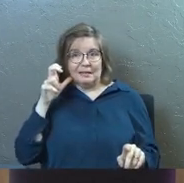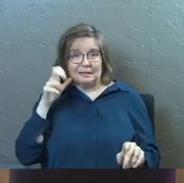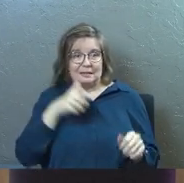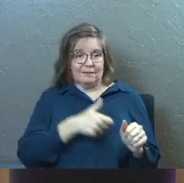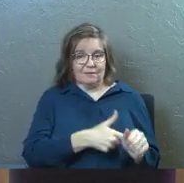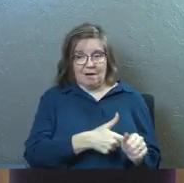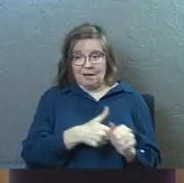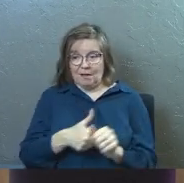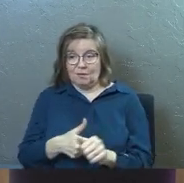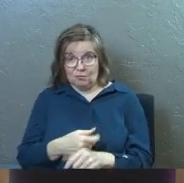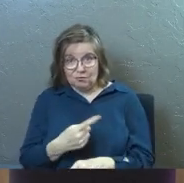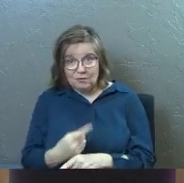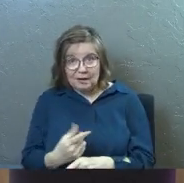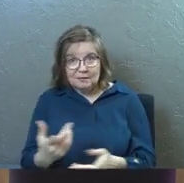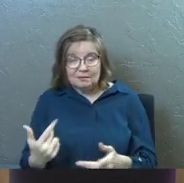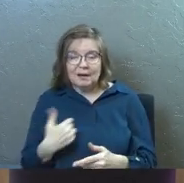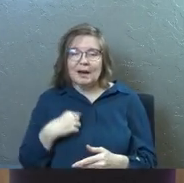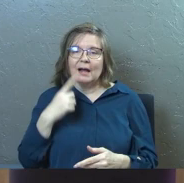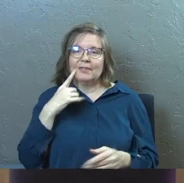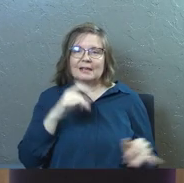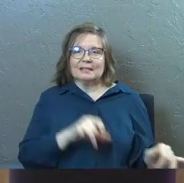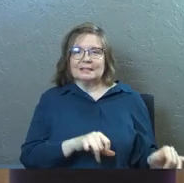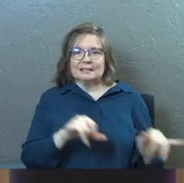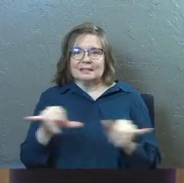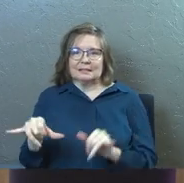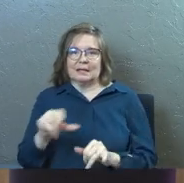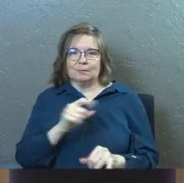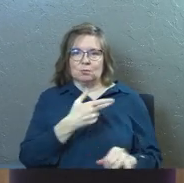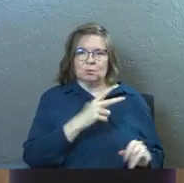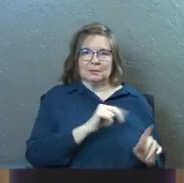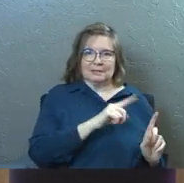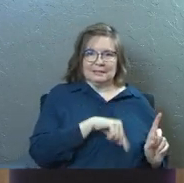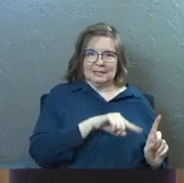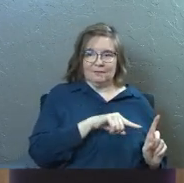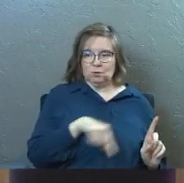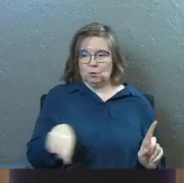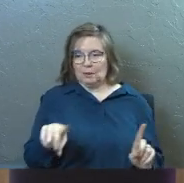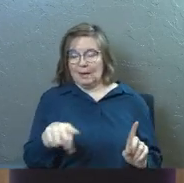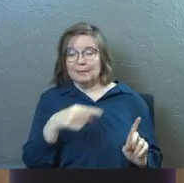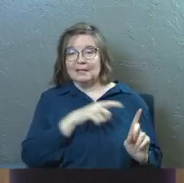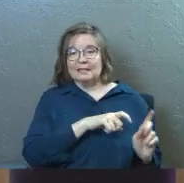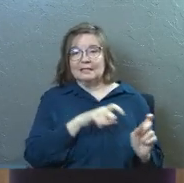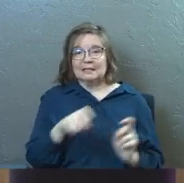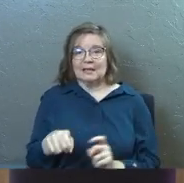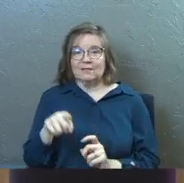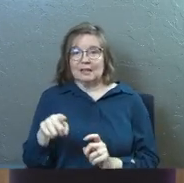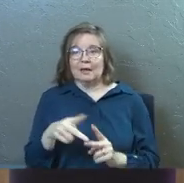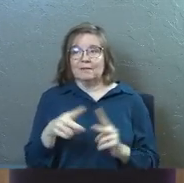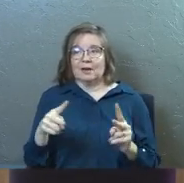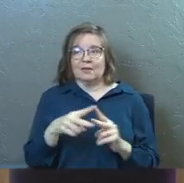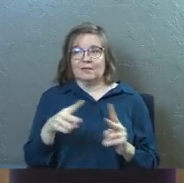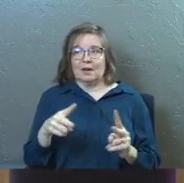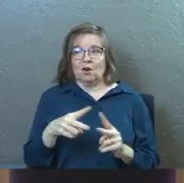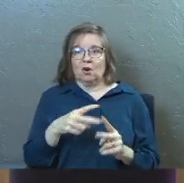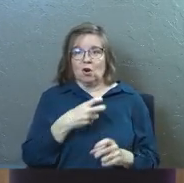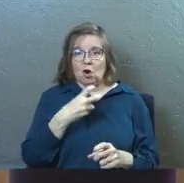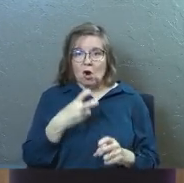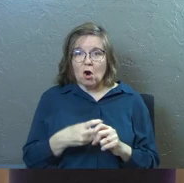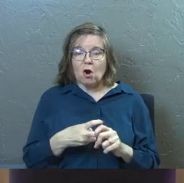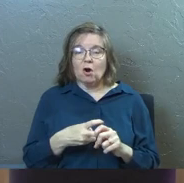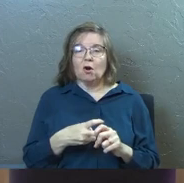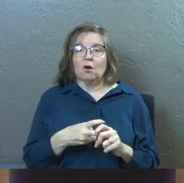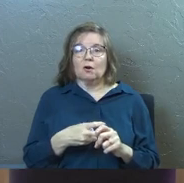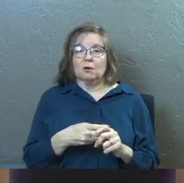them, yes? And I think it's the same thing with Stephen to them. He's giving them very, very